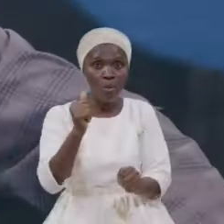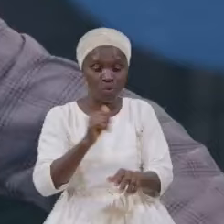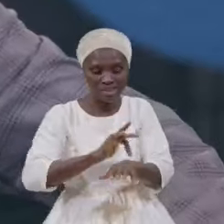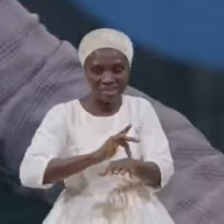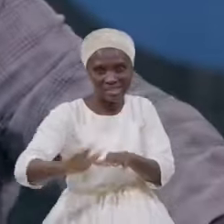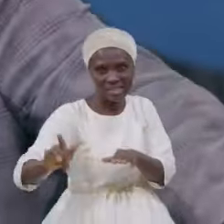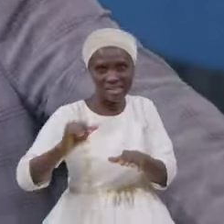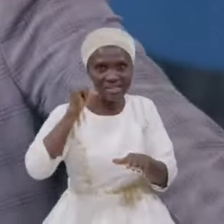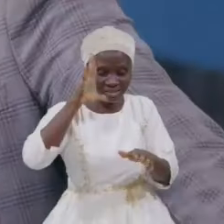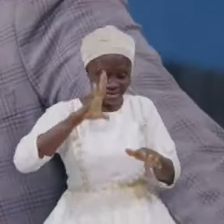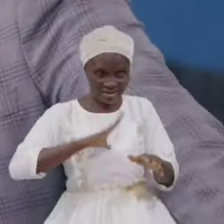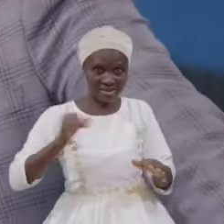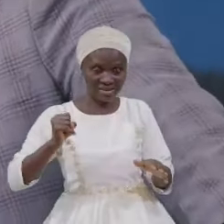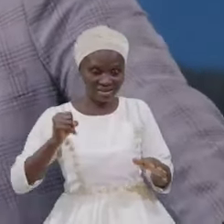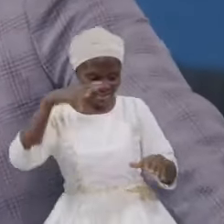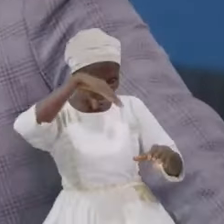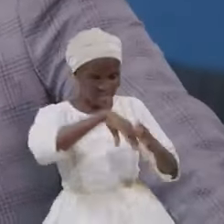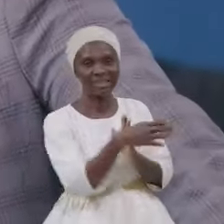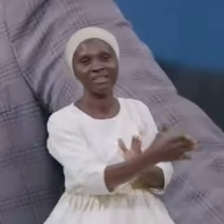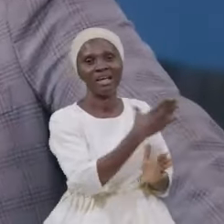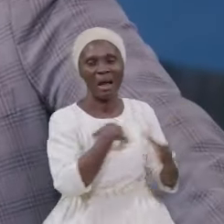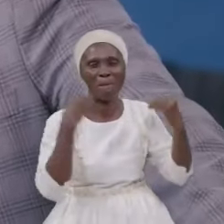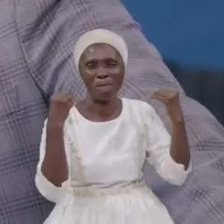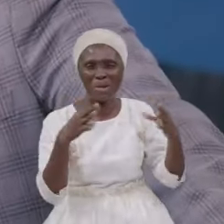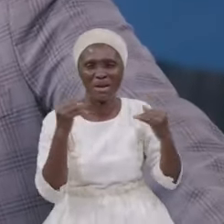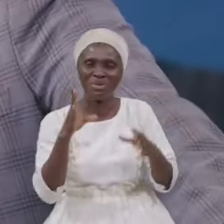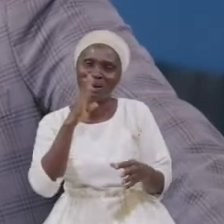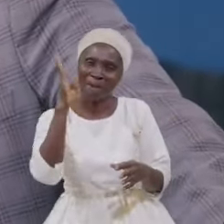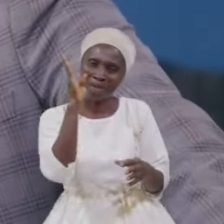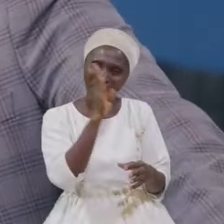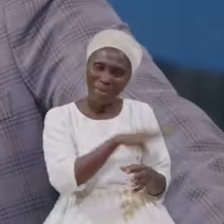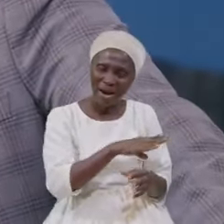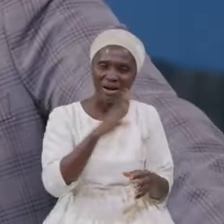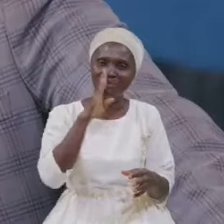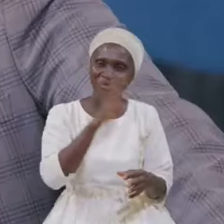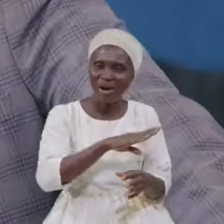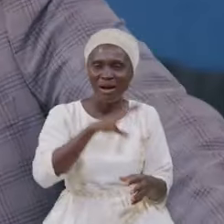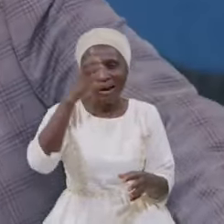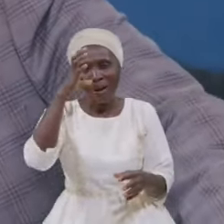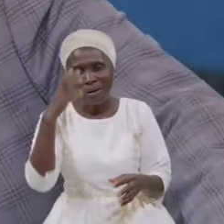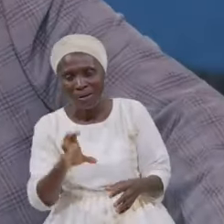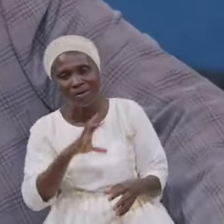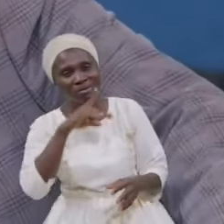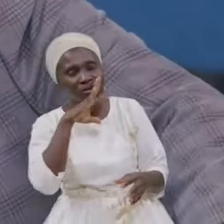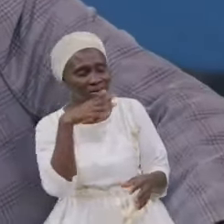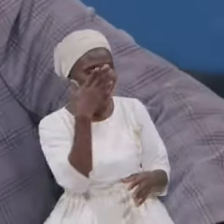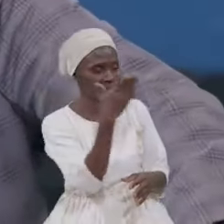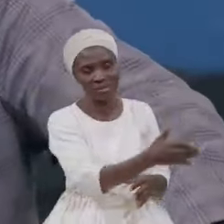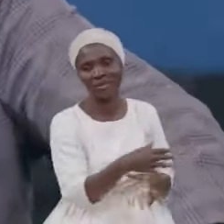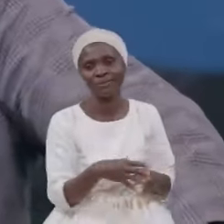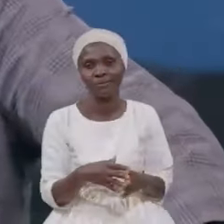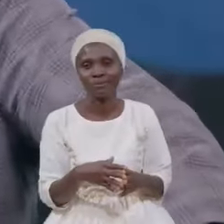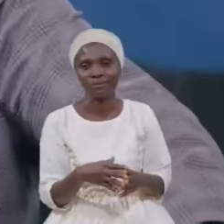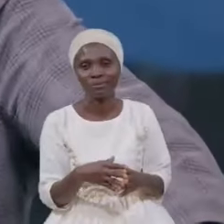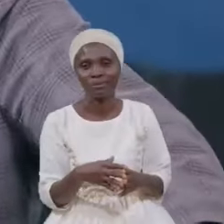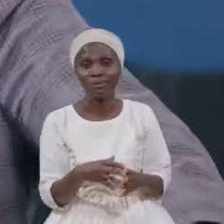and everything, that phone, when the fire will burn on earth, all